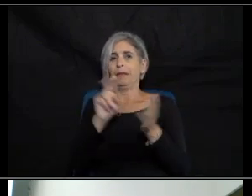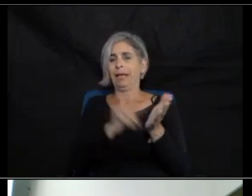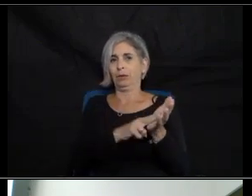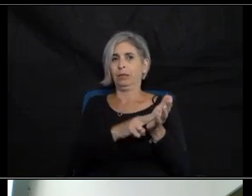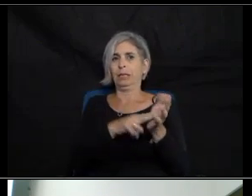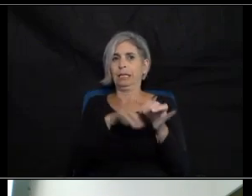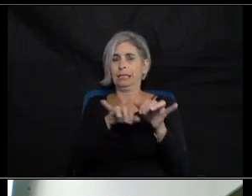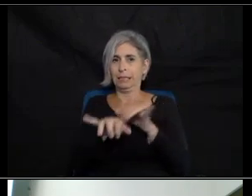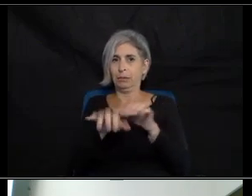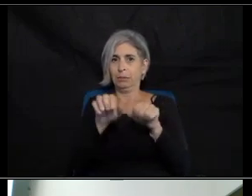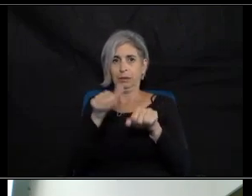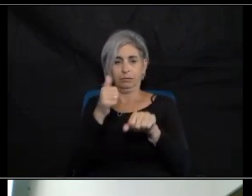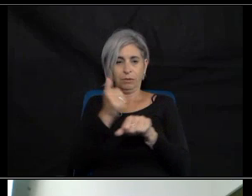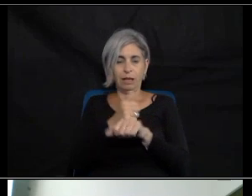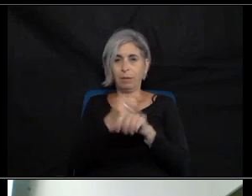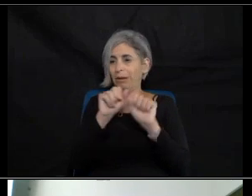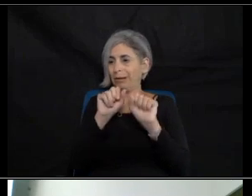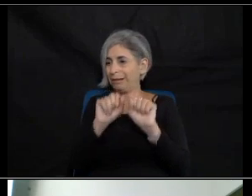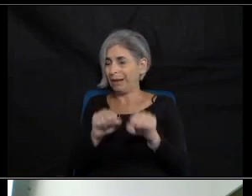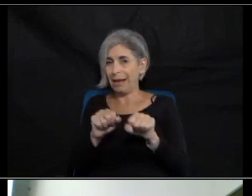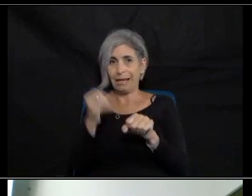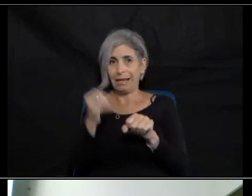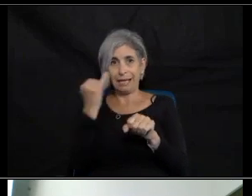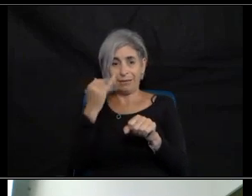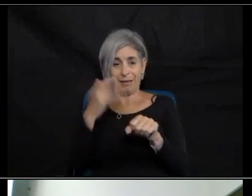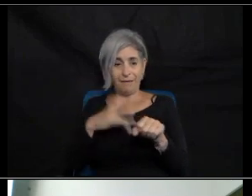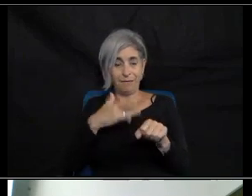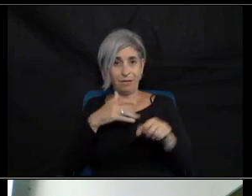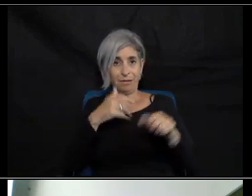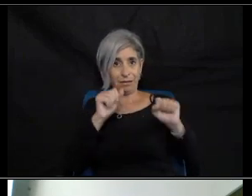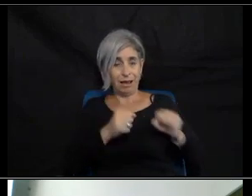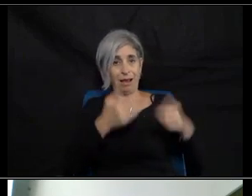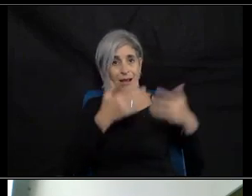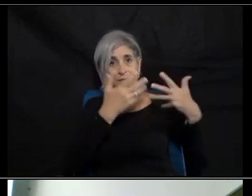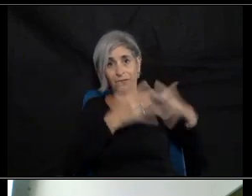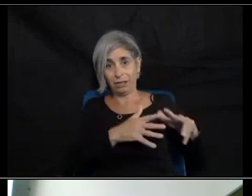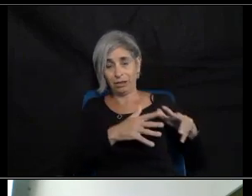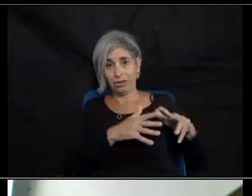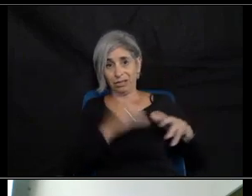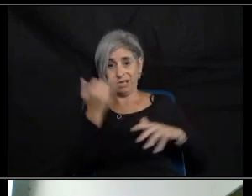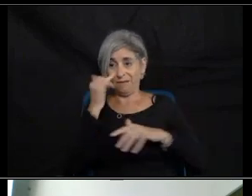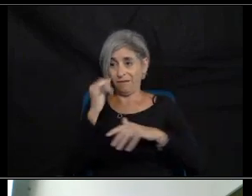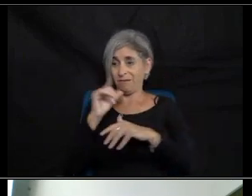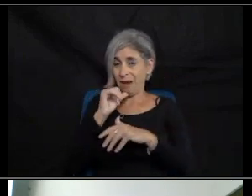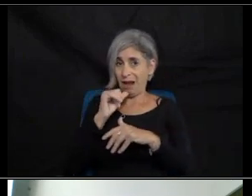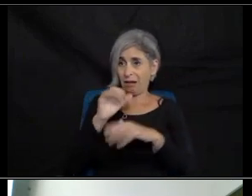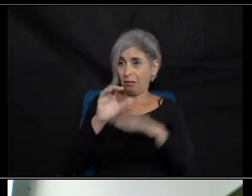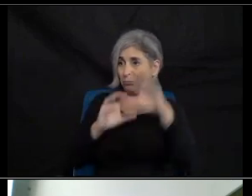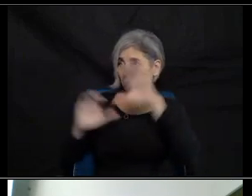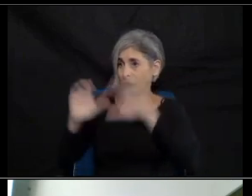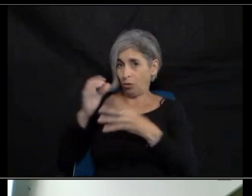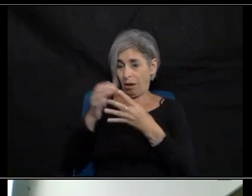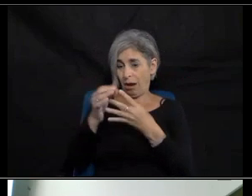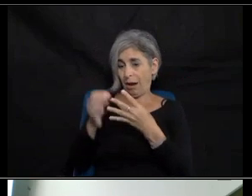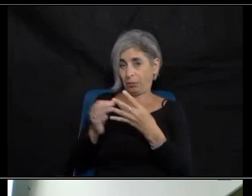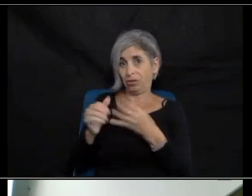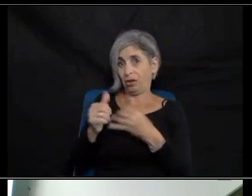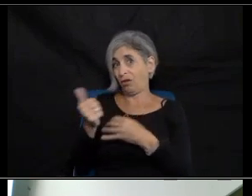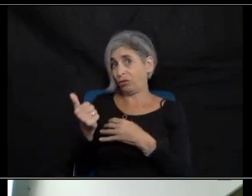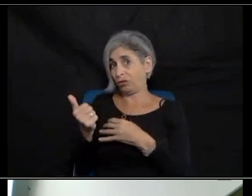be enforced if the parties feel that they can do it. And if not, then we need to explore those options. But that is the motion that's been put